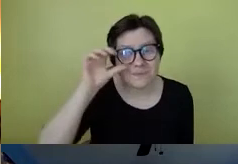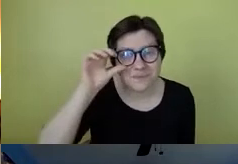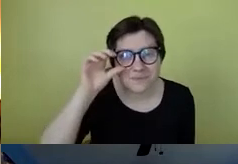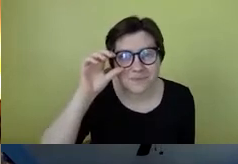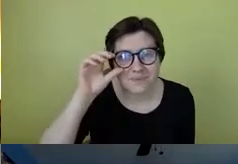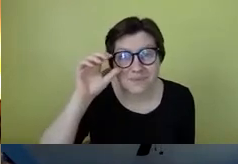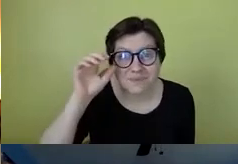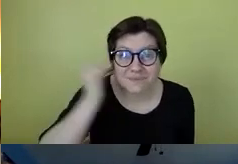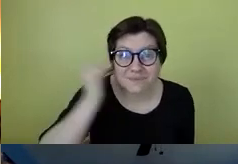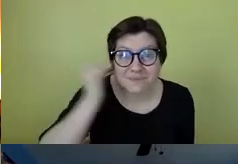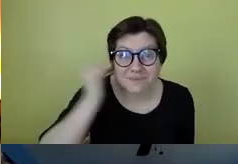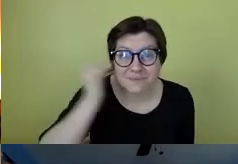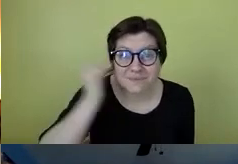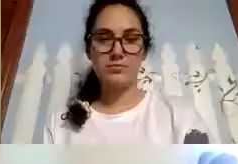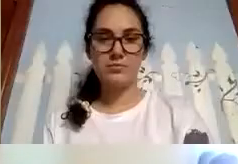If Jonathan can find Will.